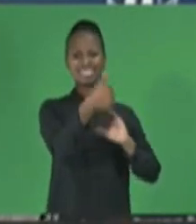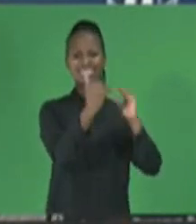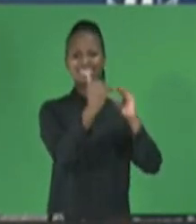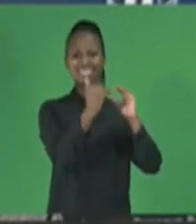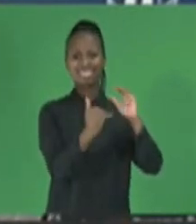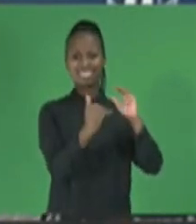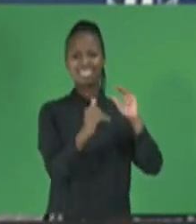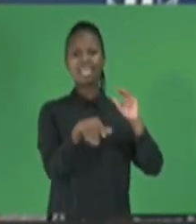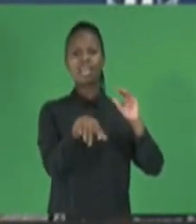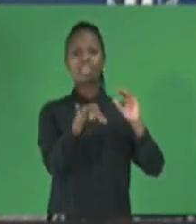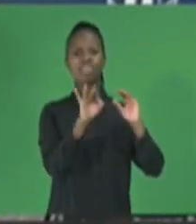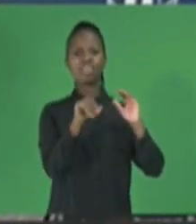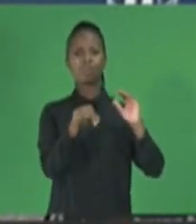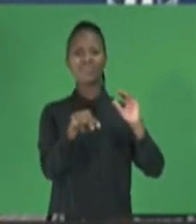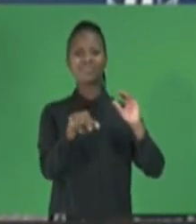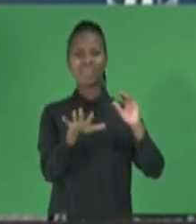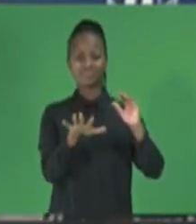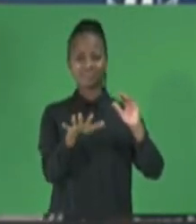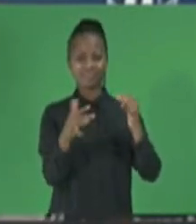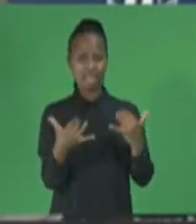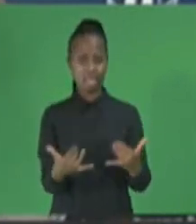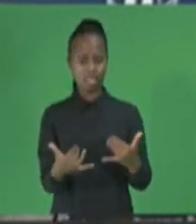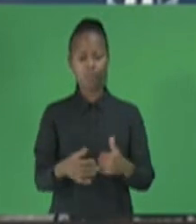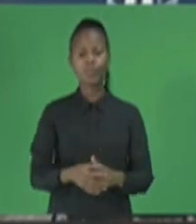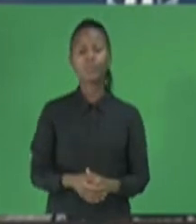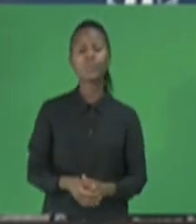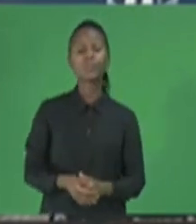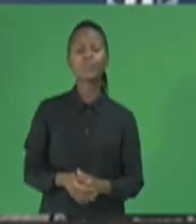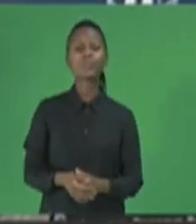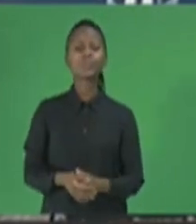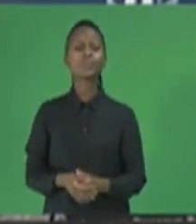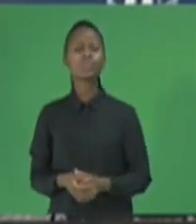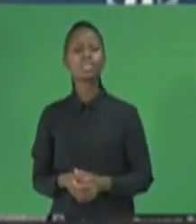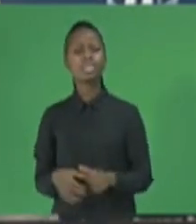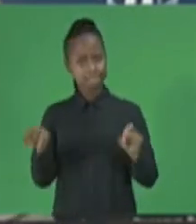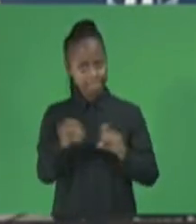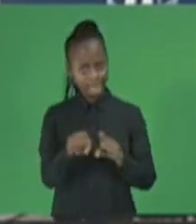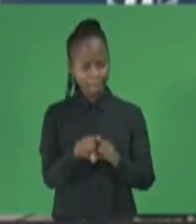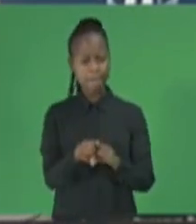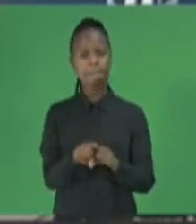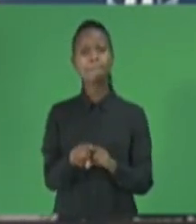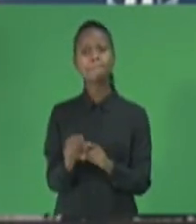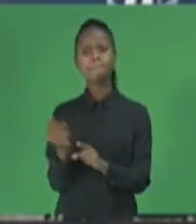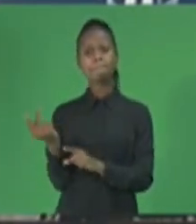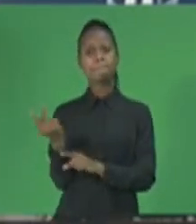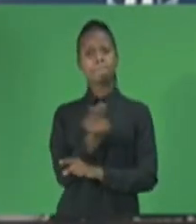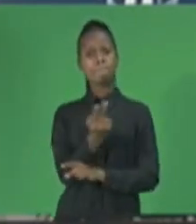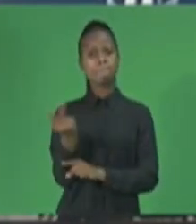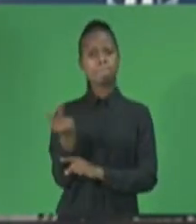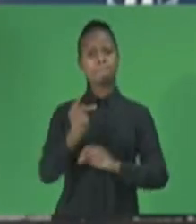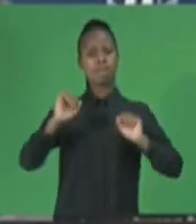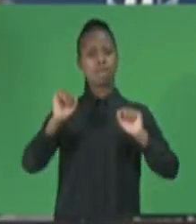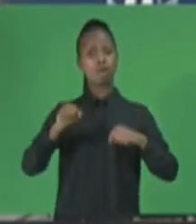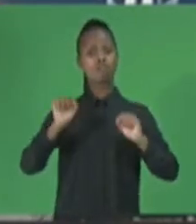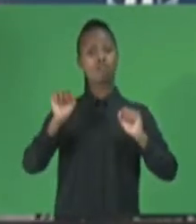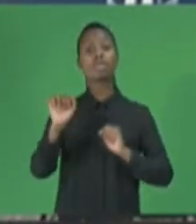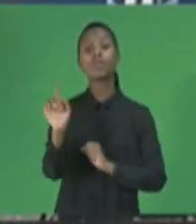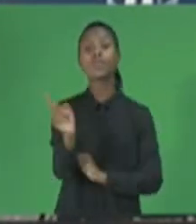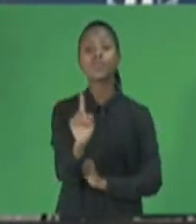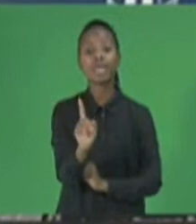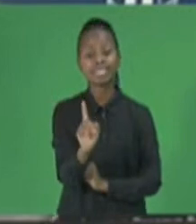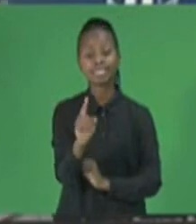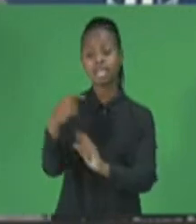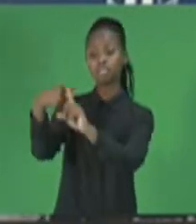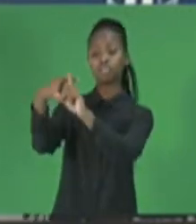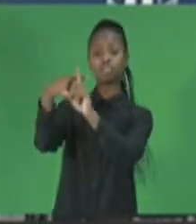by 2004. They further agreed that the target range should be